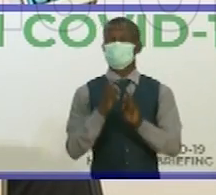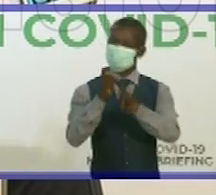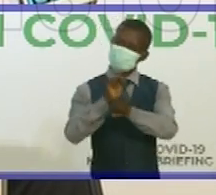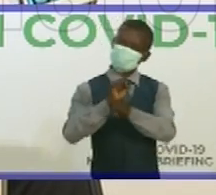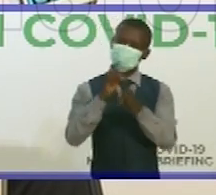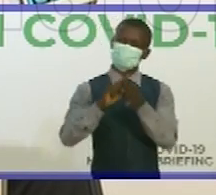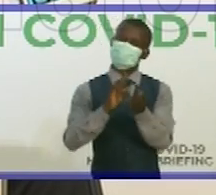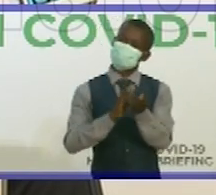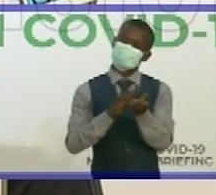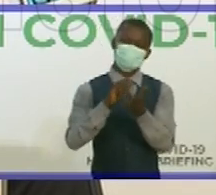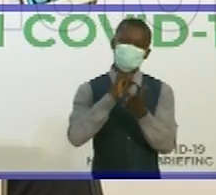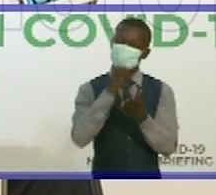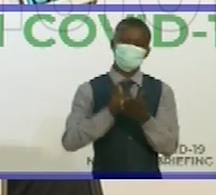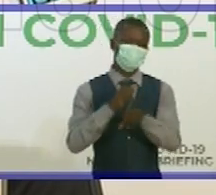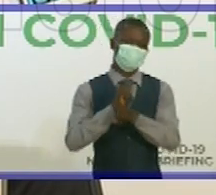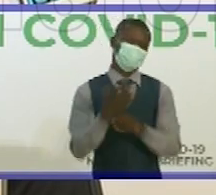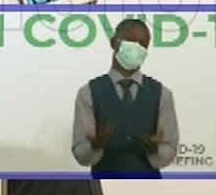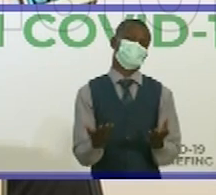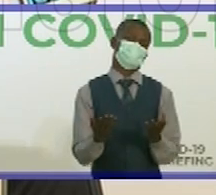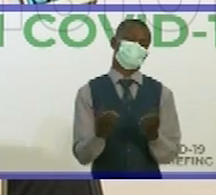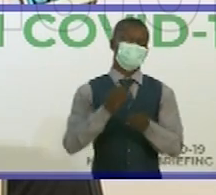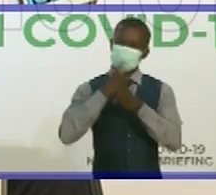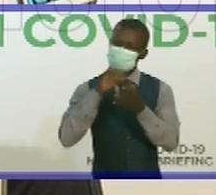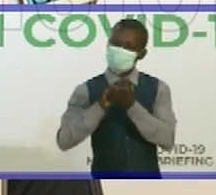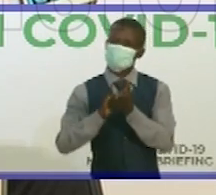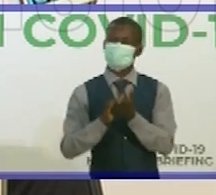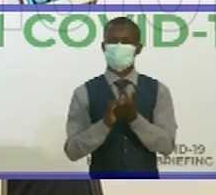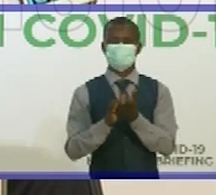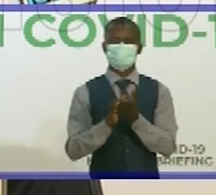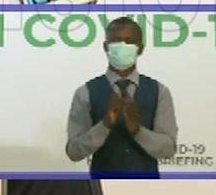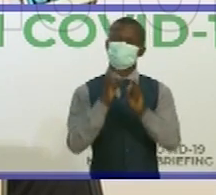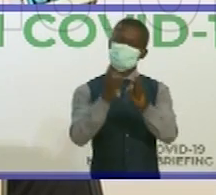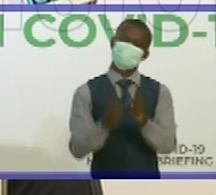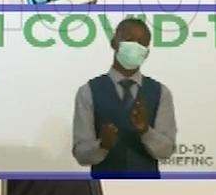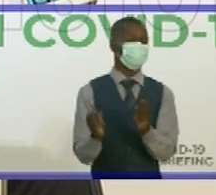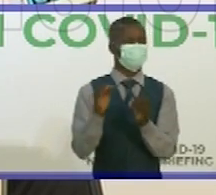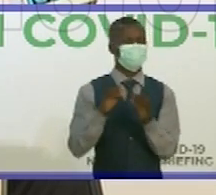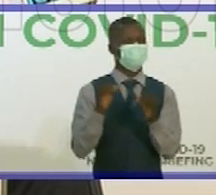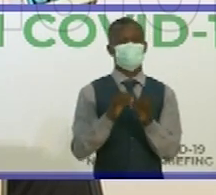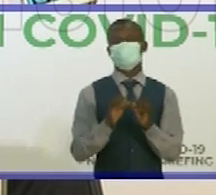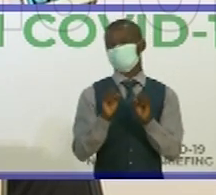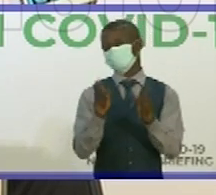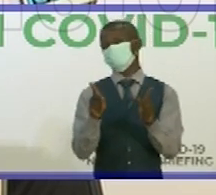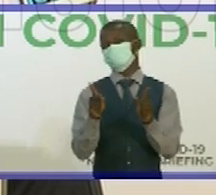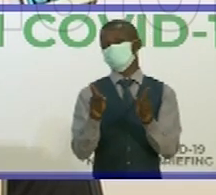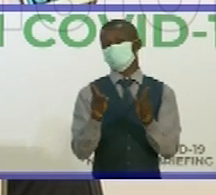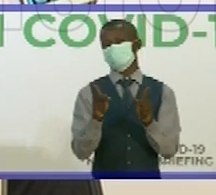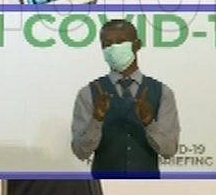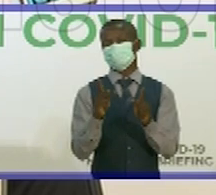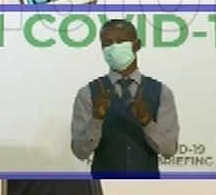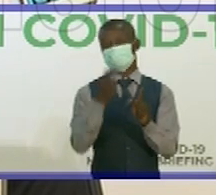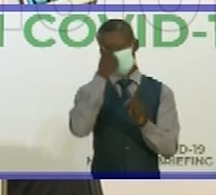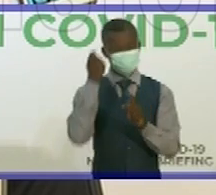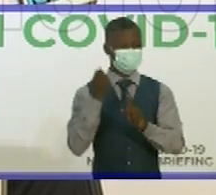unemployed and make sure that the availability of manpower for health is